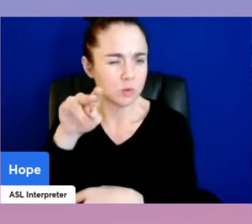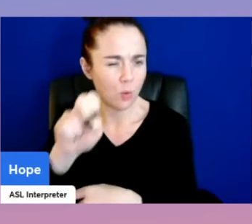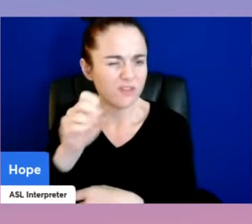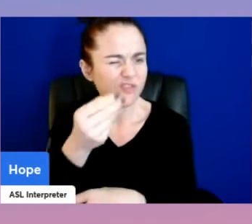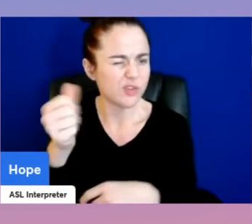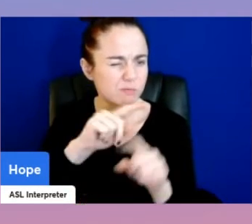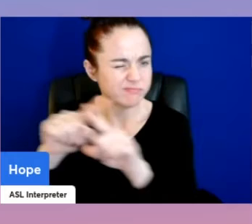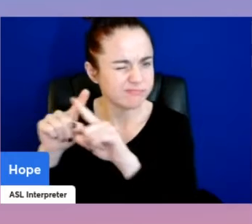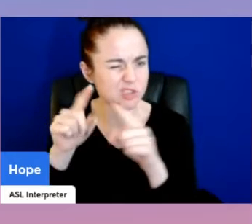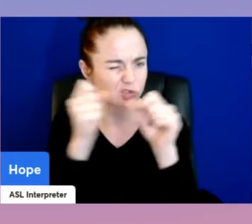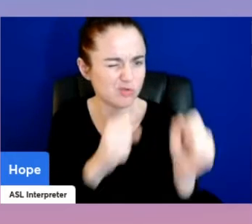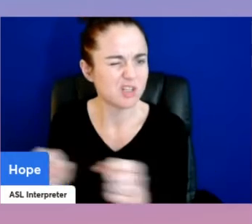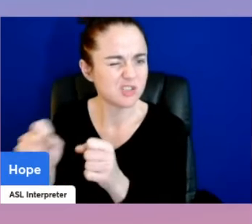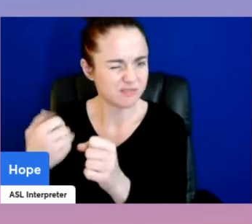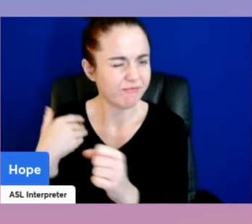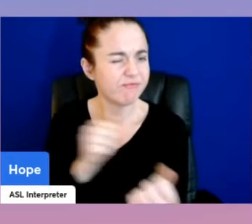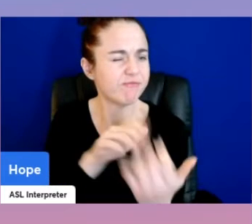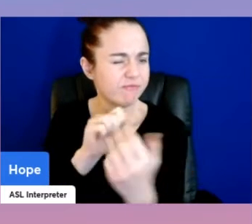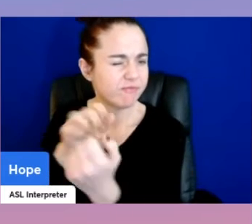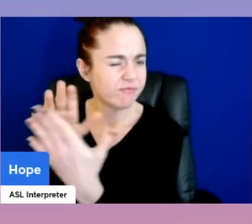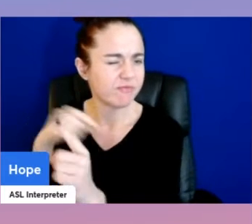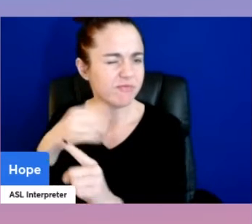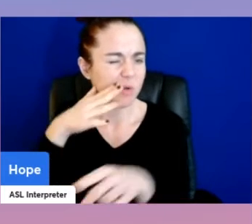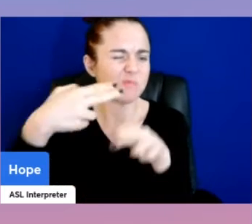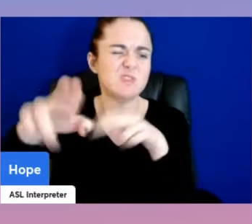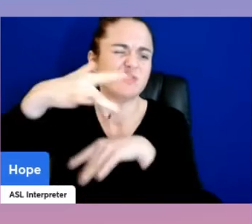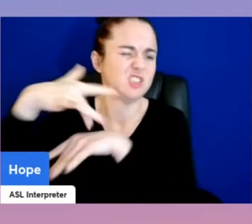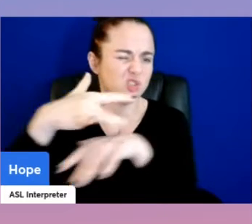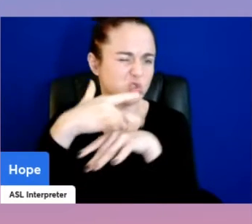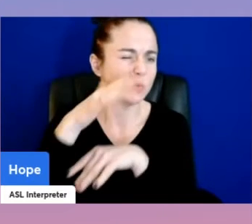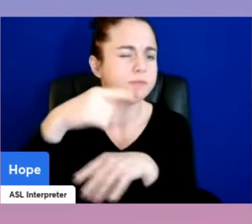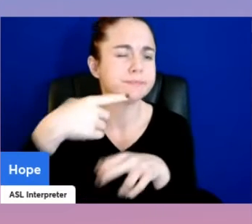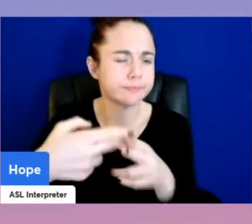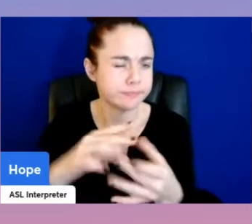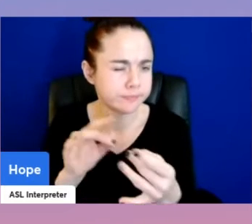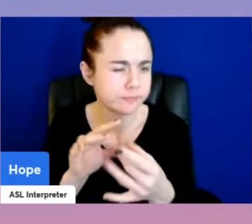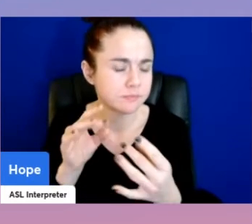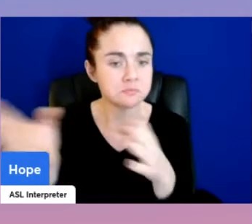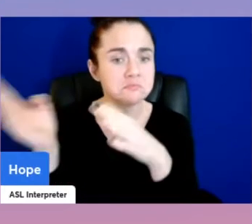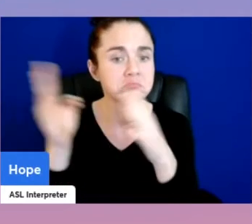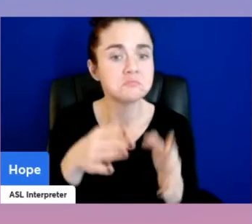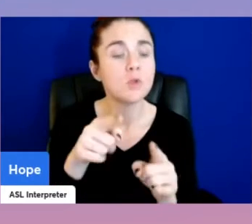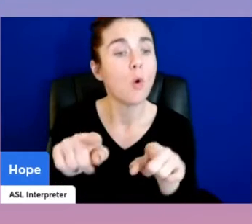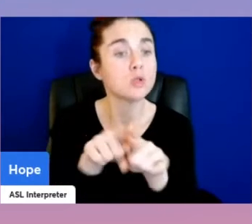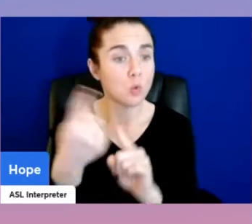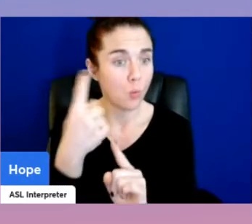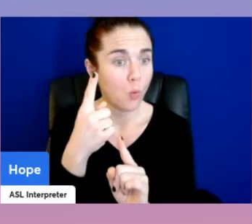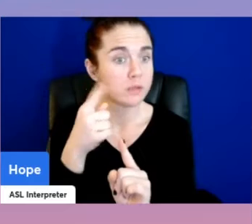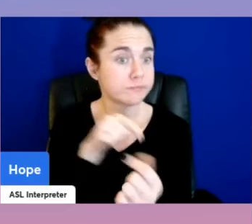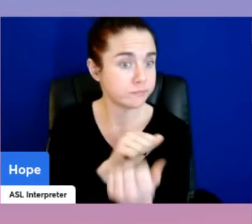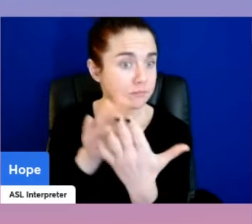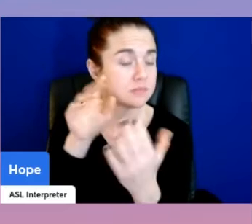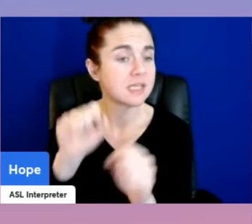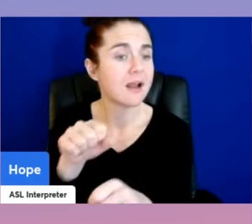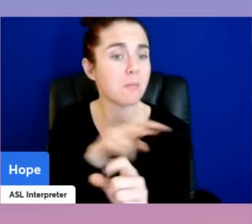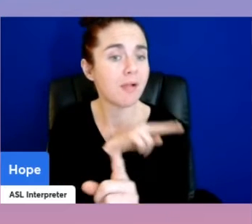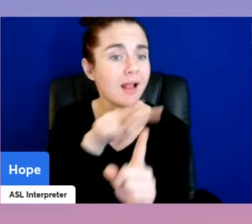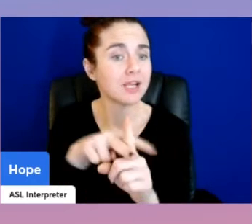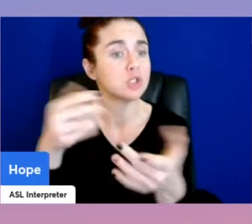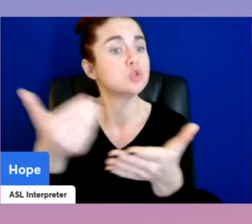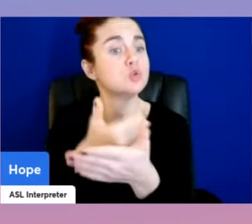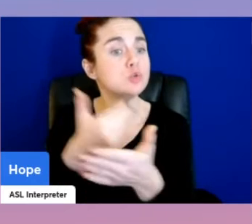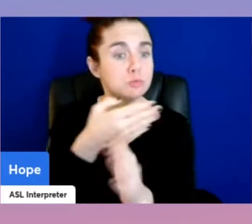for this, and I'll go into those very briefly. And then there's also a technique where we can apply a new